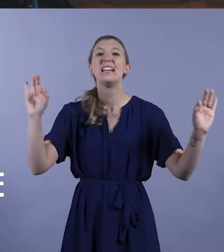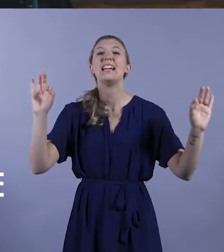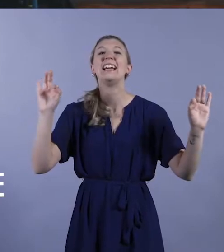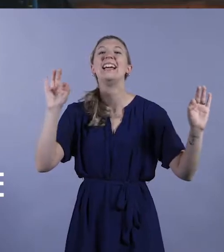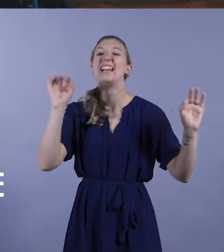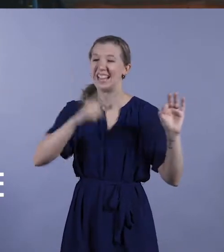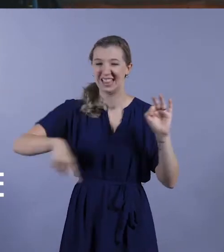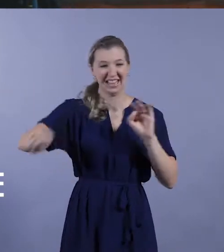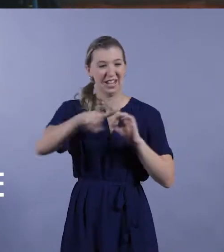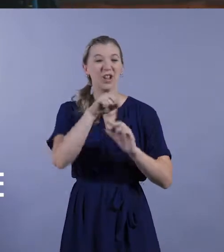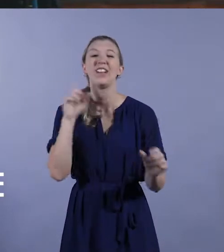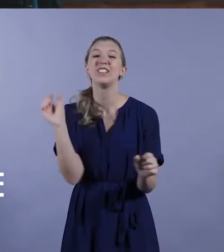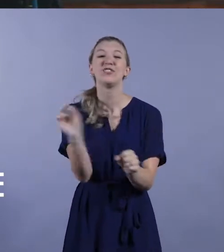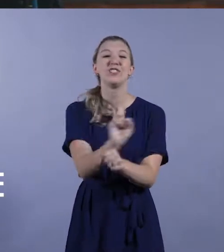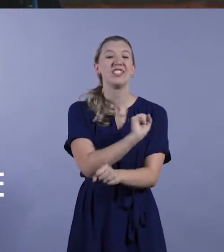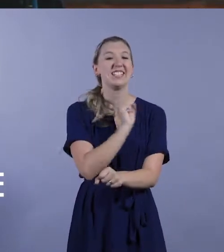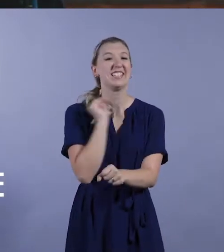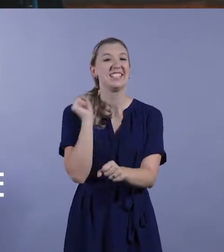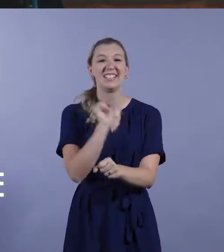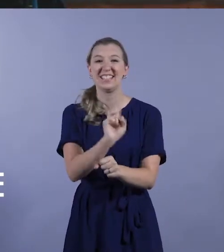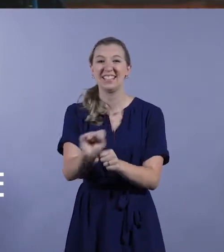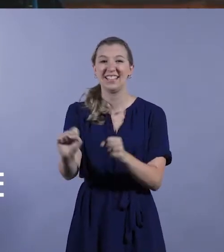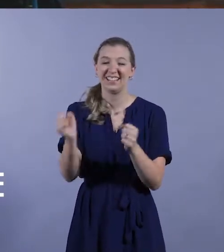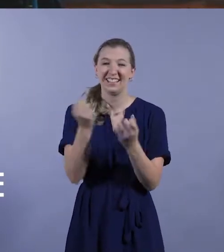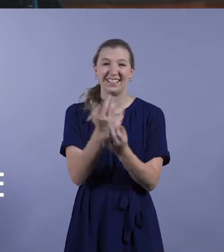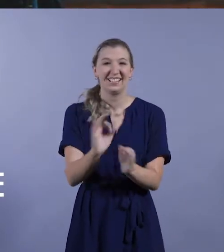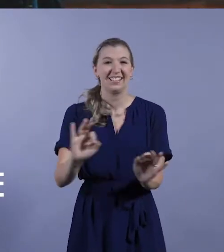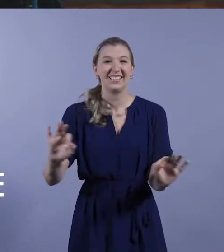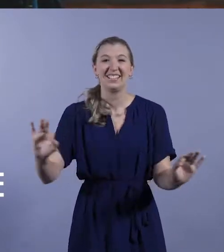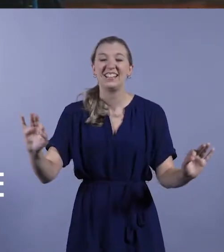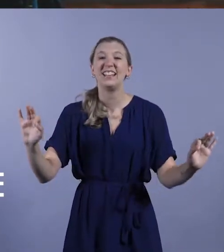free, oh, is free